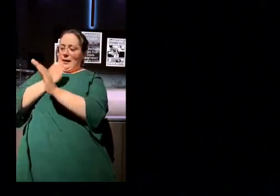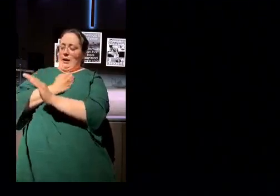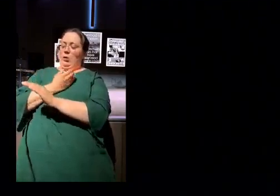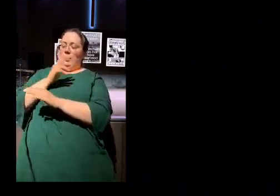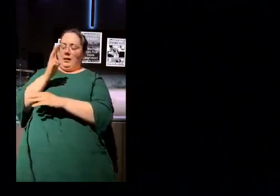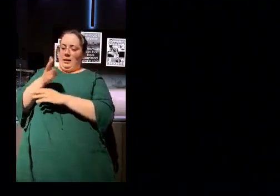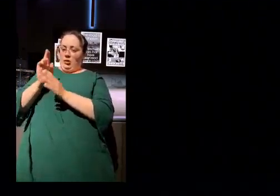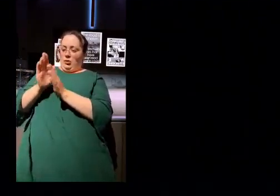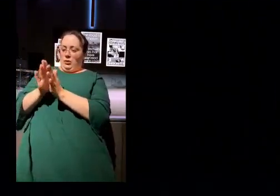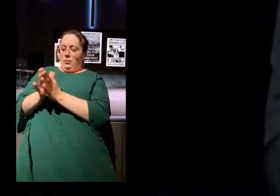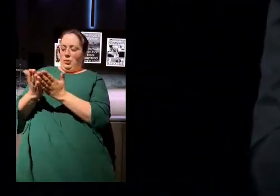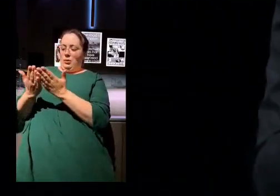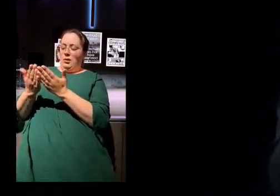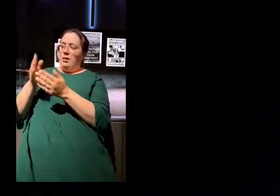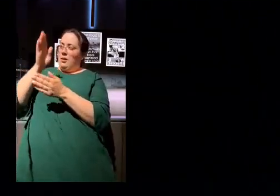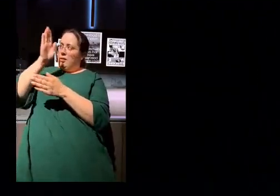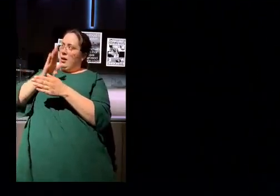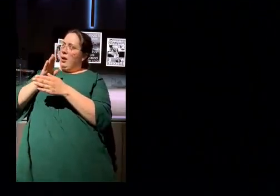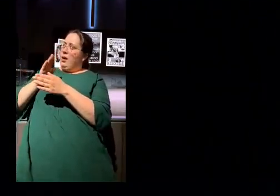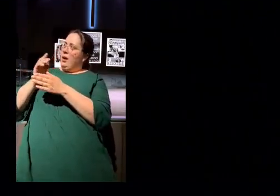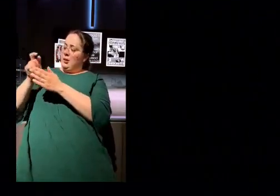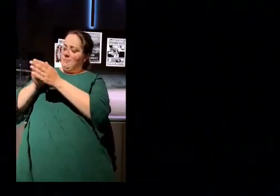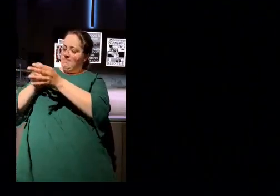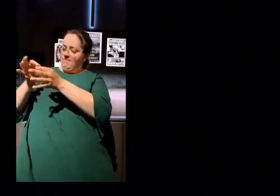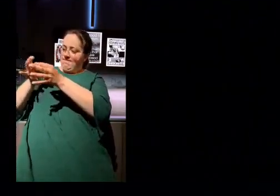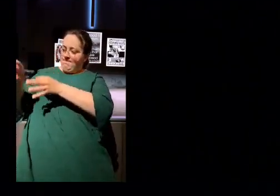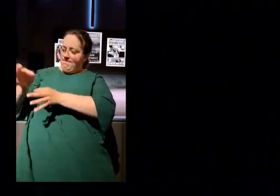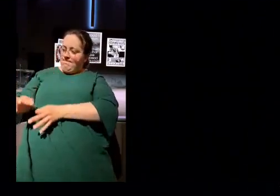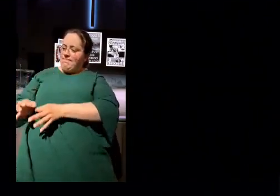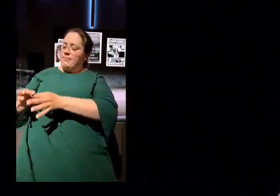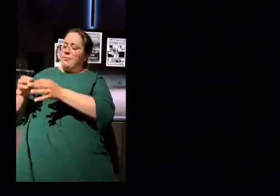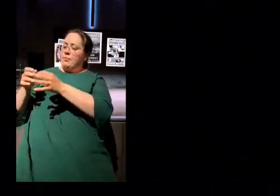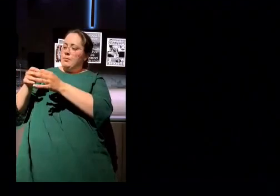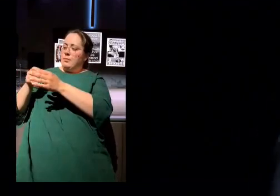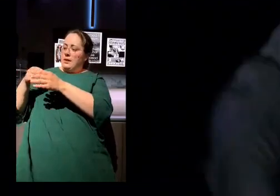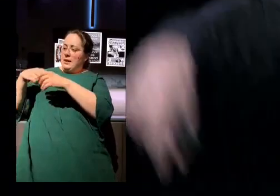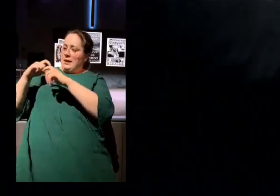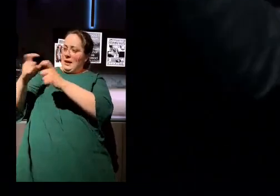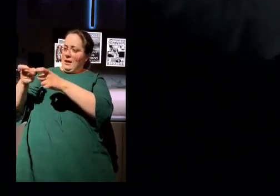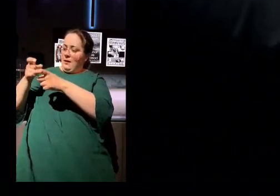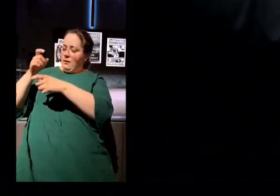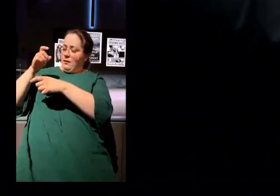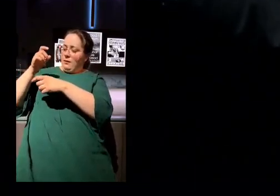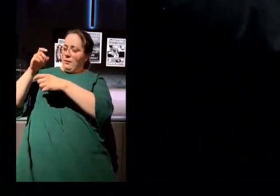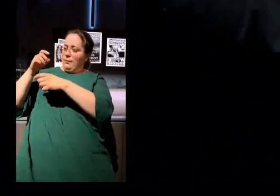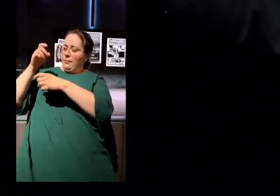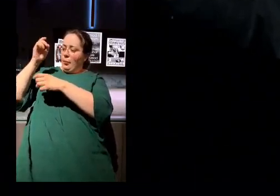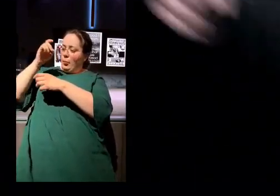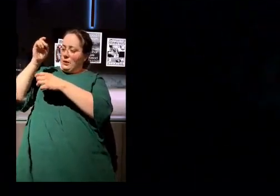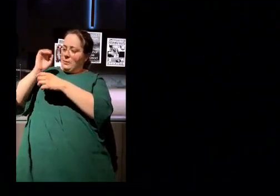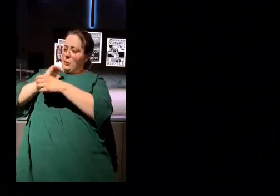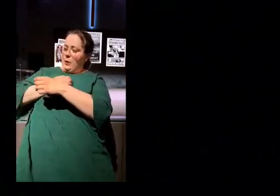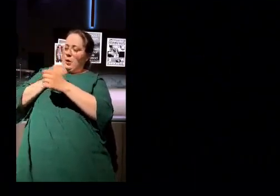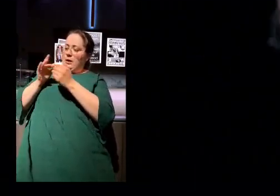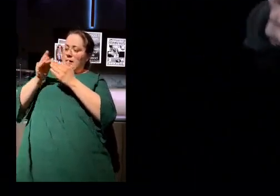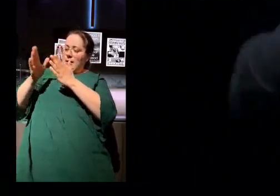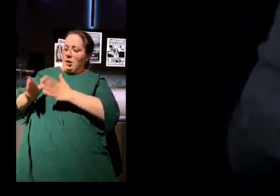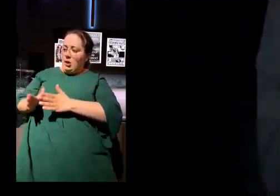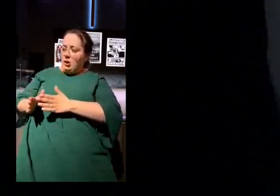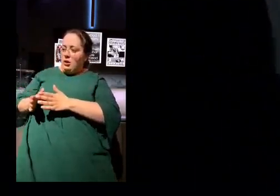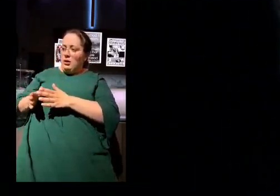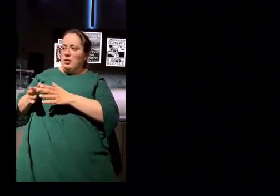book, God gave a vision to one of our leaders, Peter, where he said, hey guys, barbecue time. And he laid